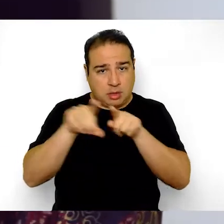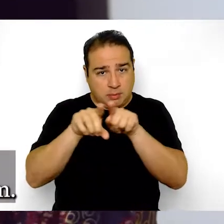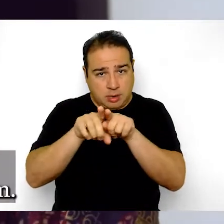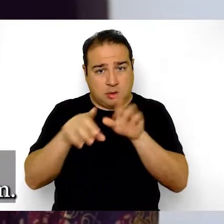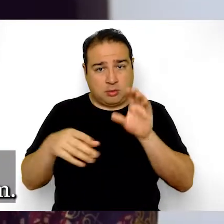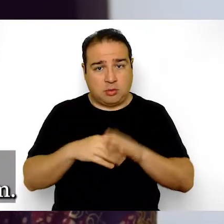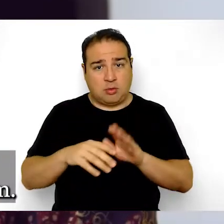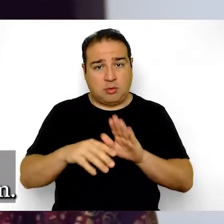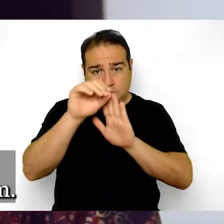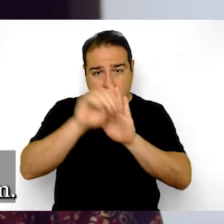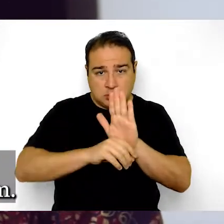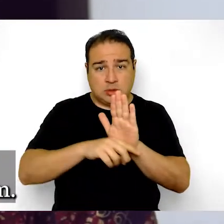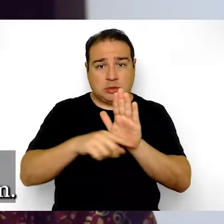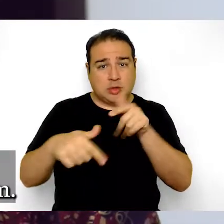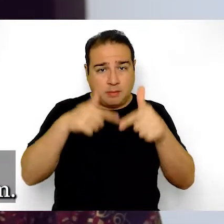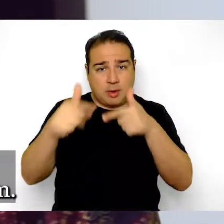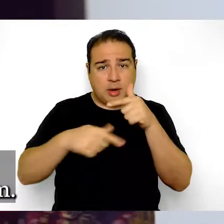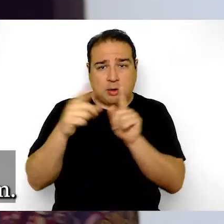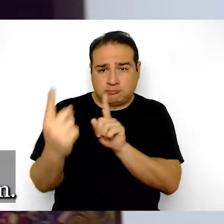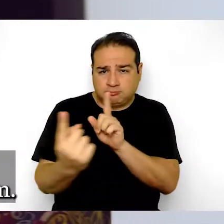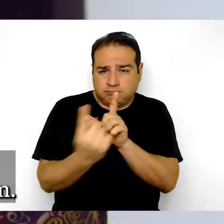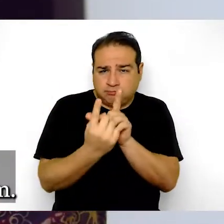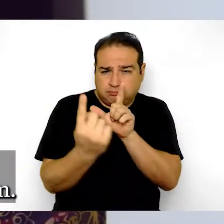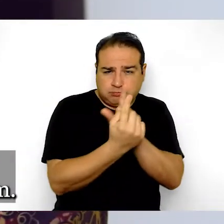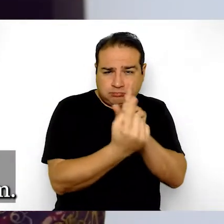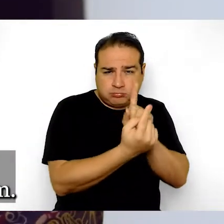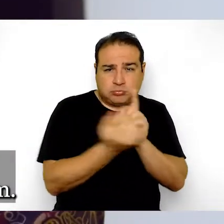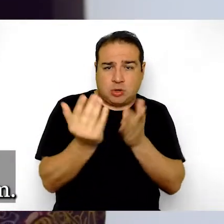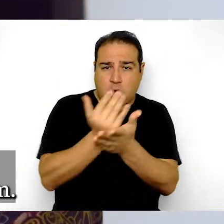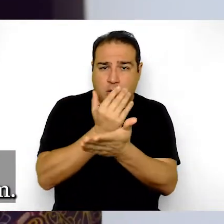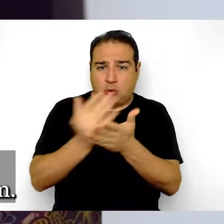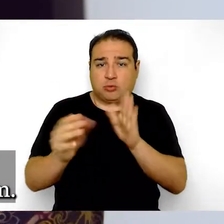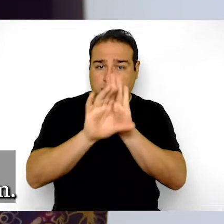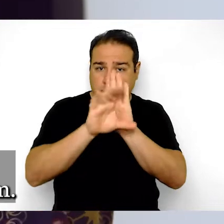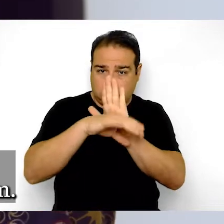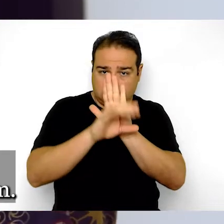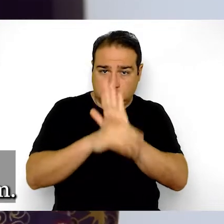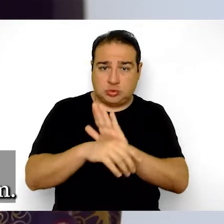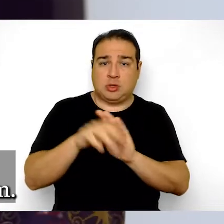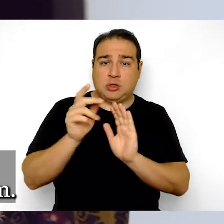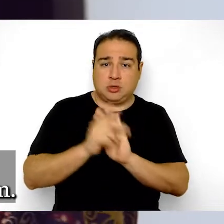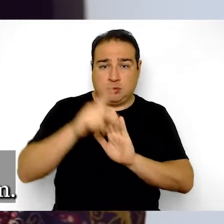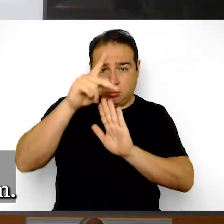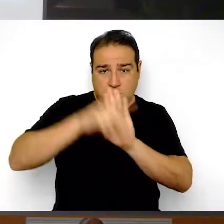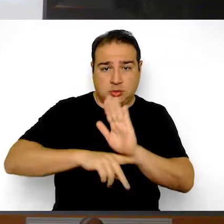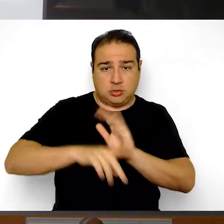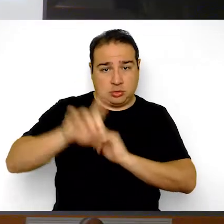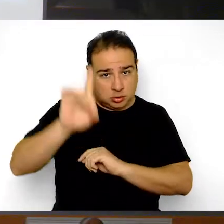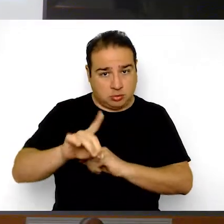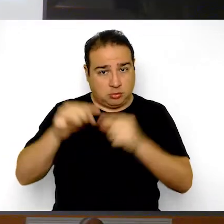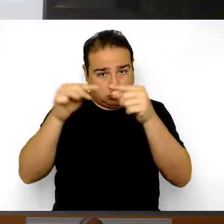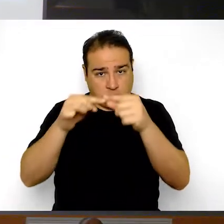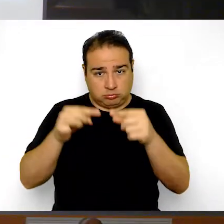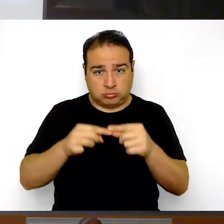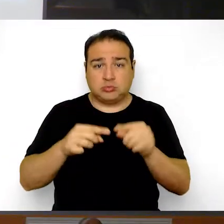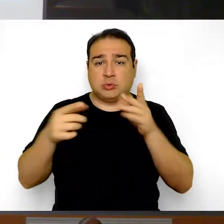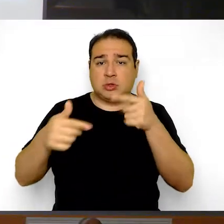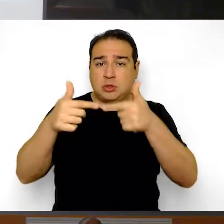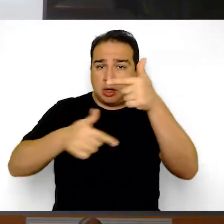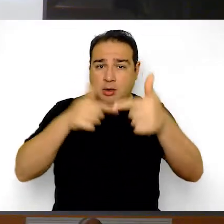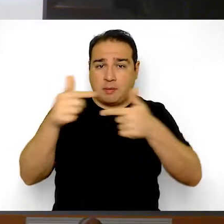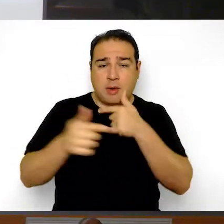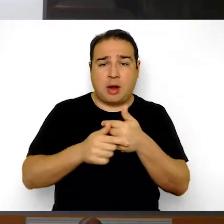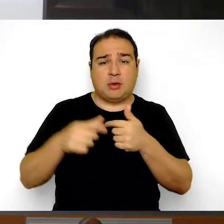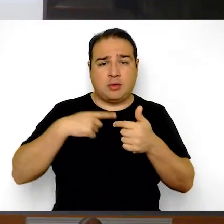today, and it has an objective to introduce you to some concepts of the director's It is a dynamic